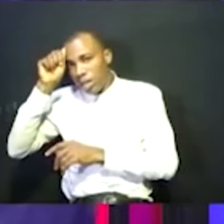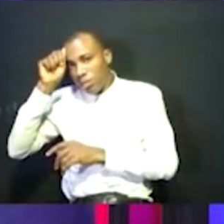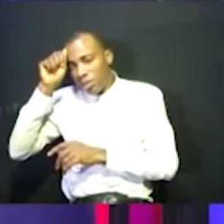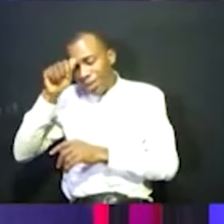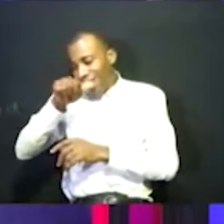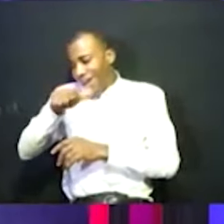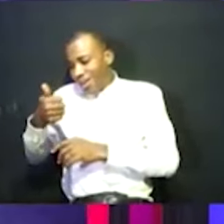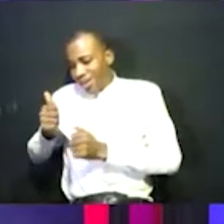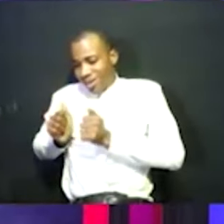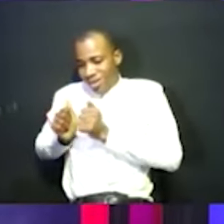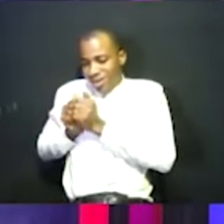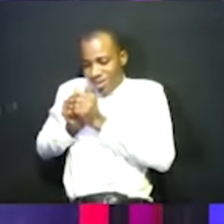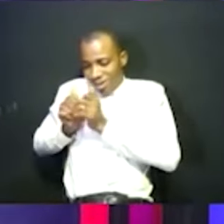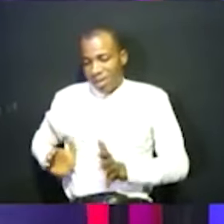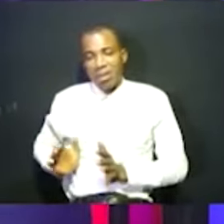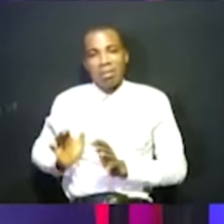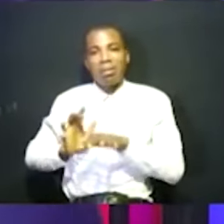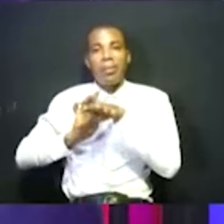So